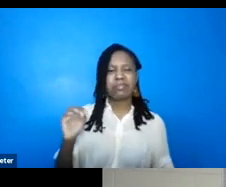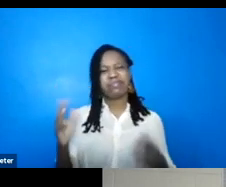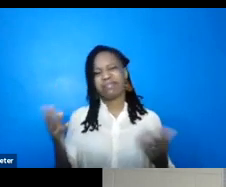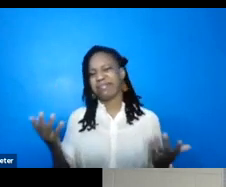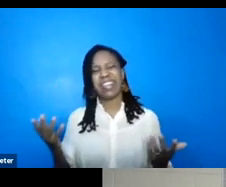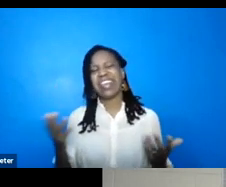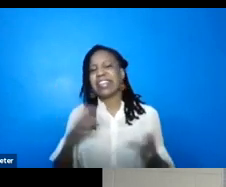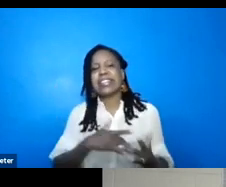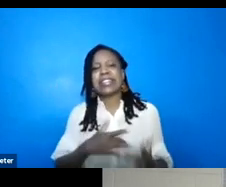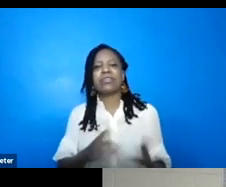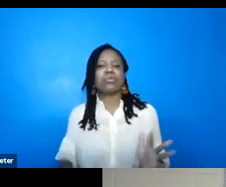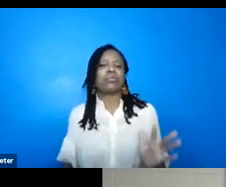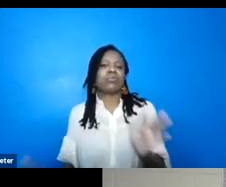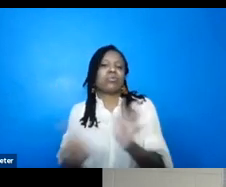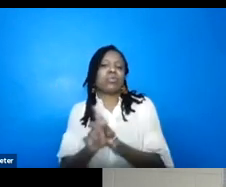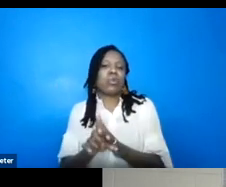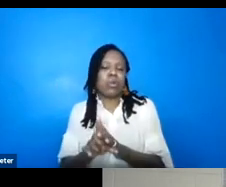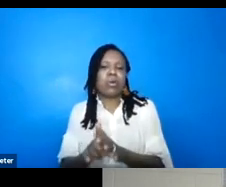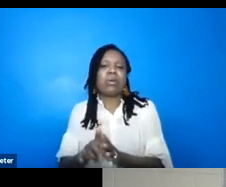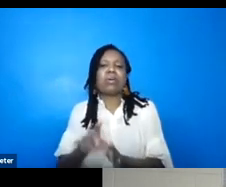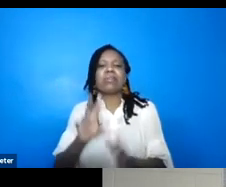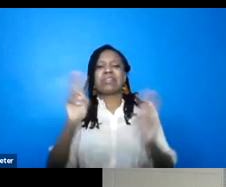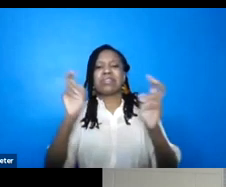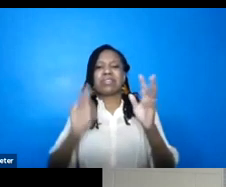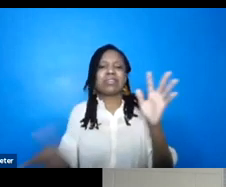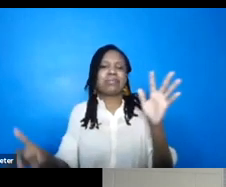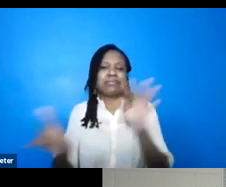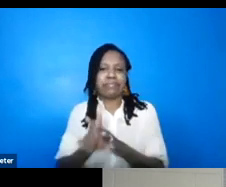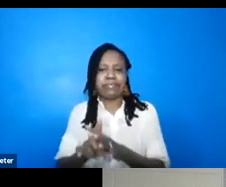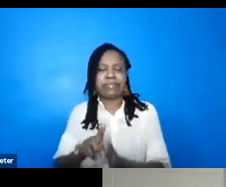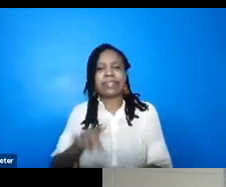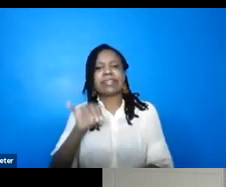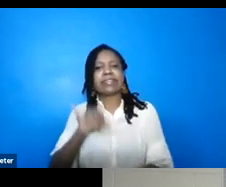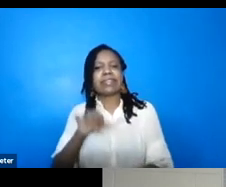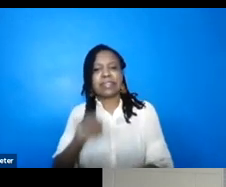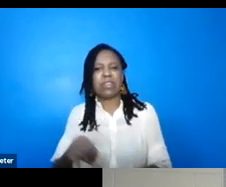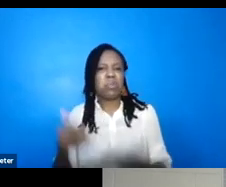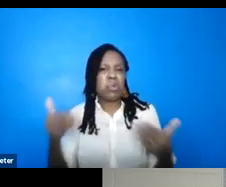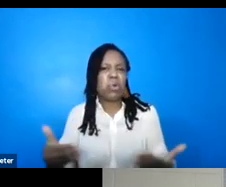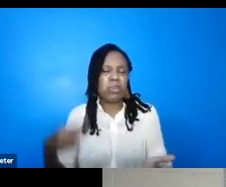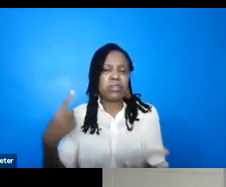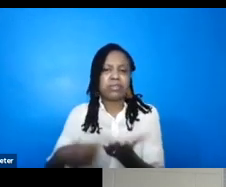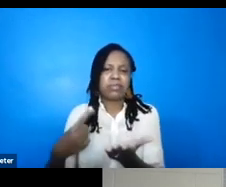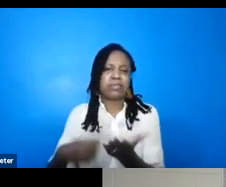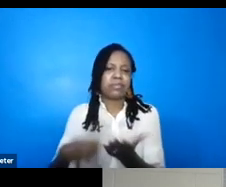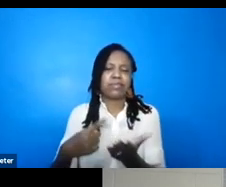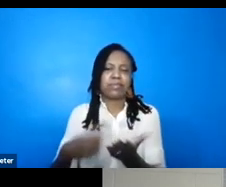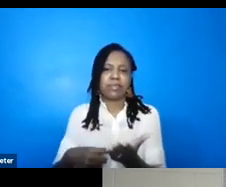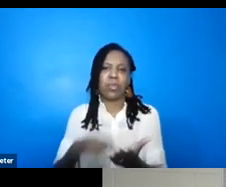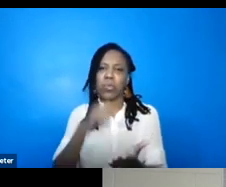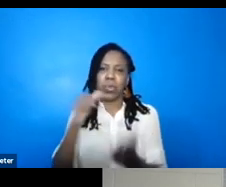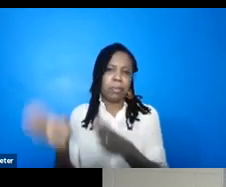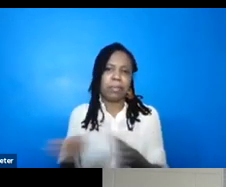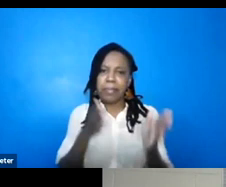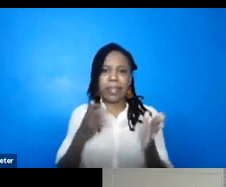of the dialogue of what happens in our groups. So it's not anything intentional. I mean, we expect it and it's